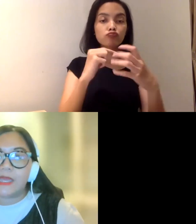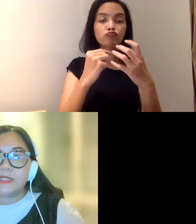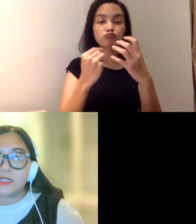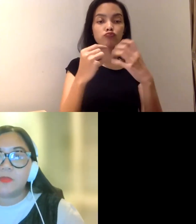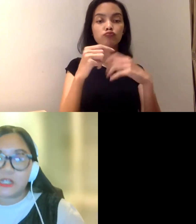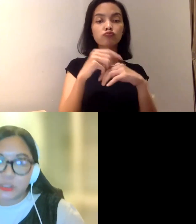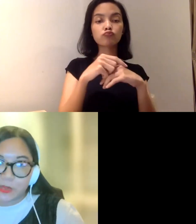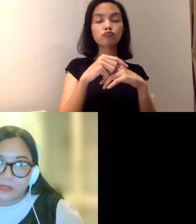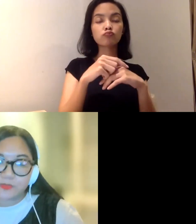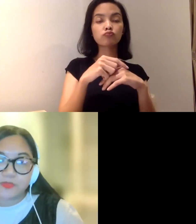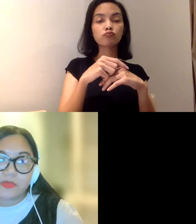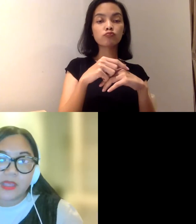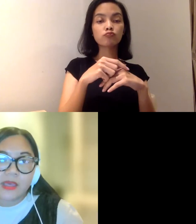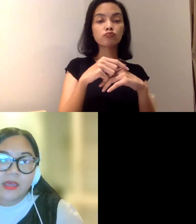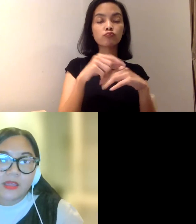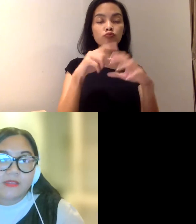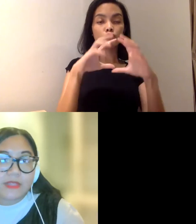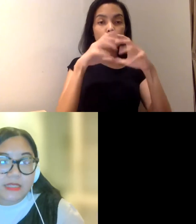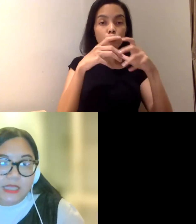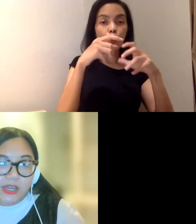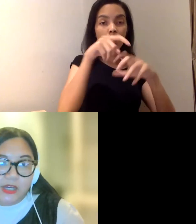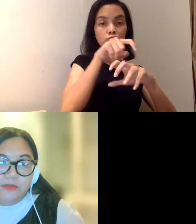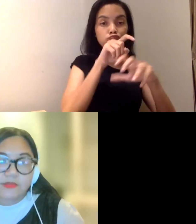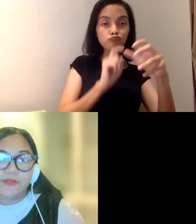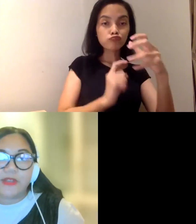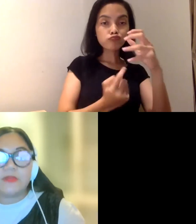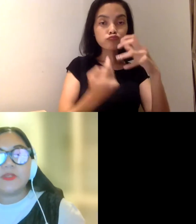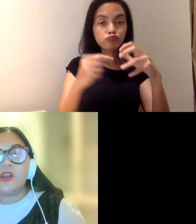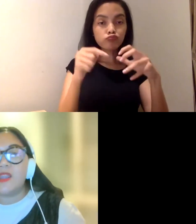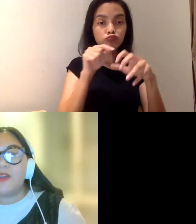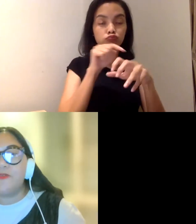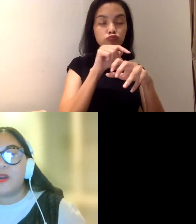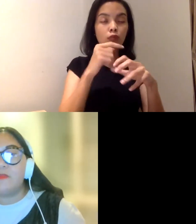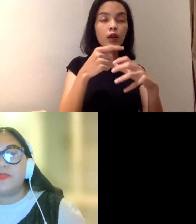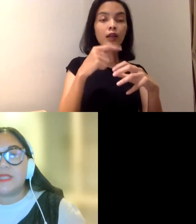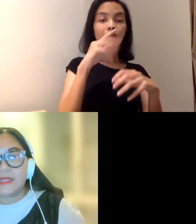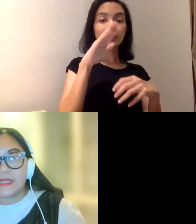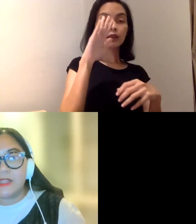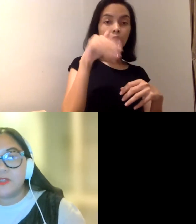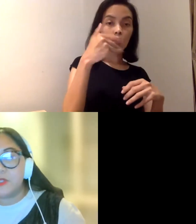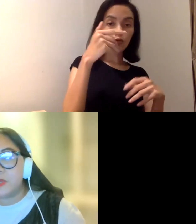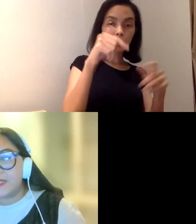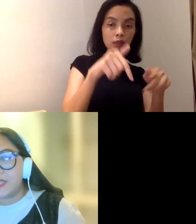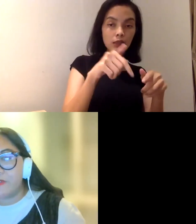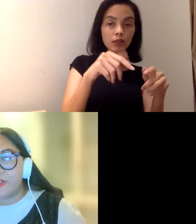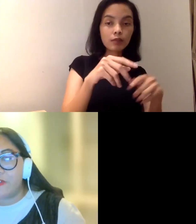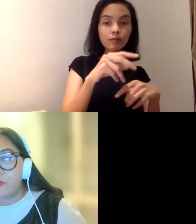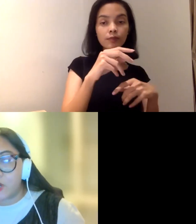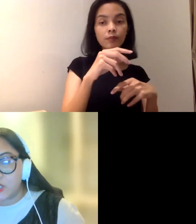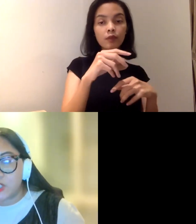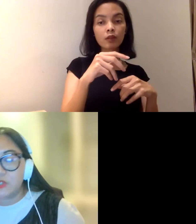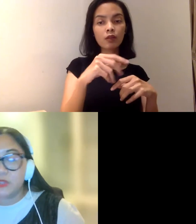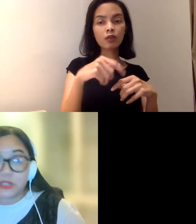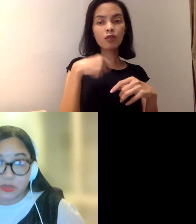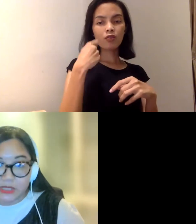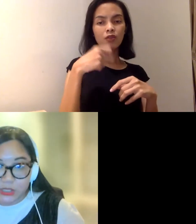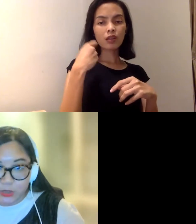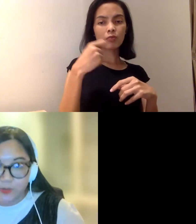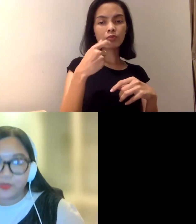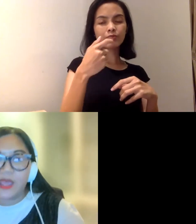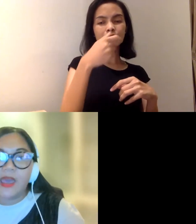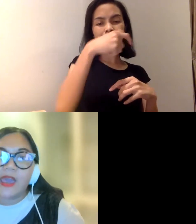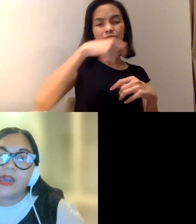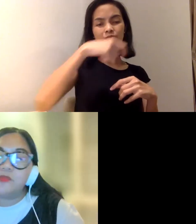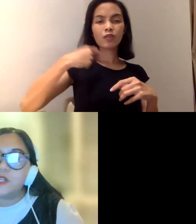in some cases punishable. This year, the films are live from the 16th to the 27th of March,